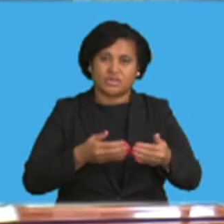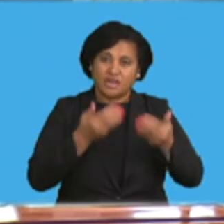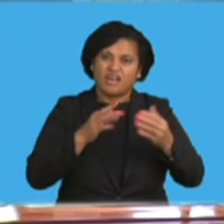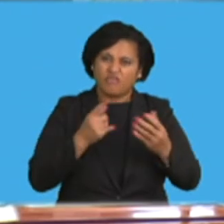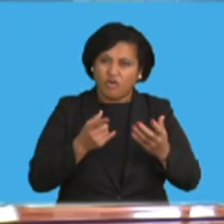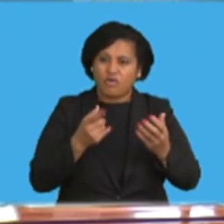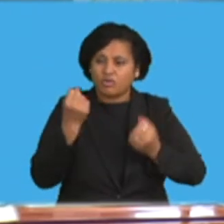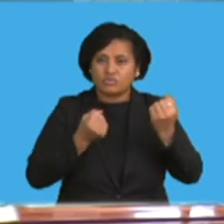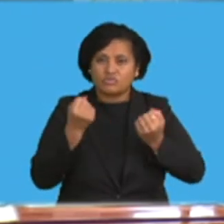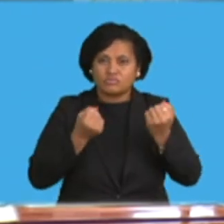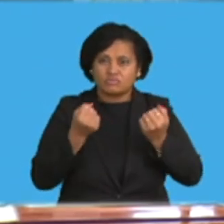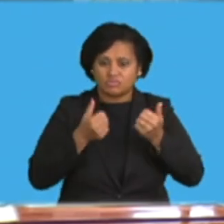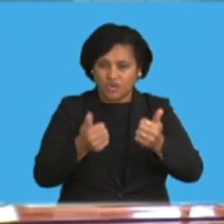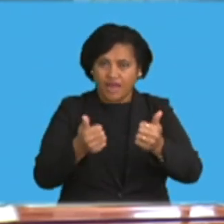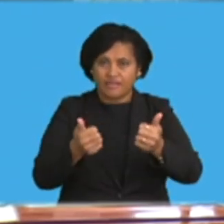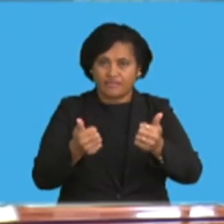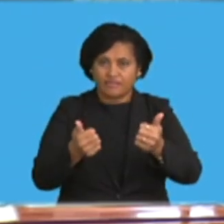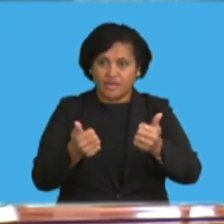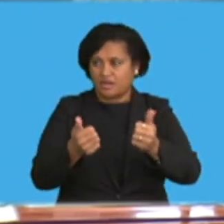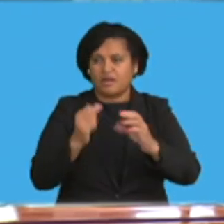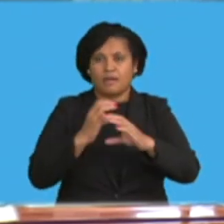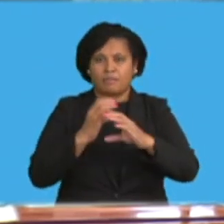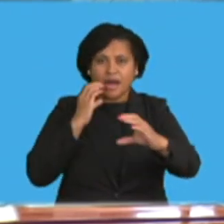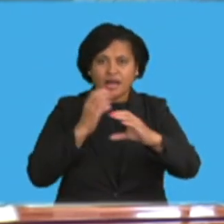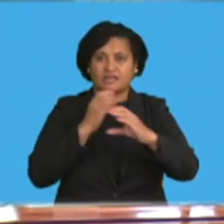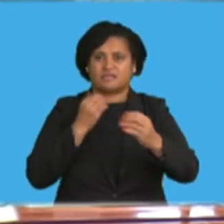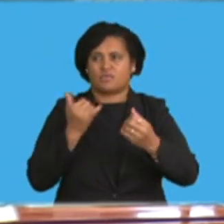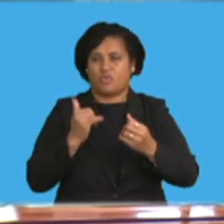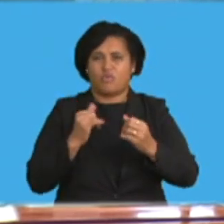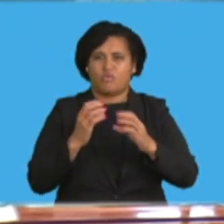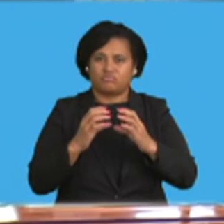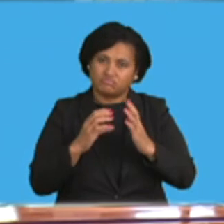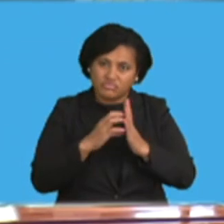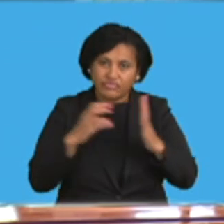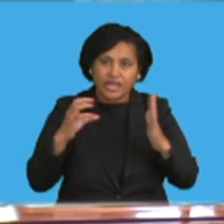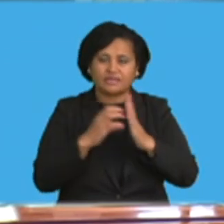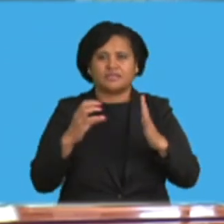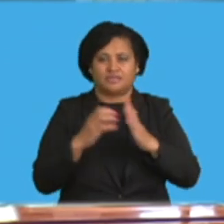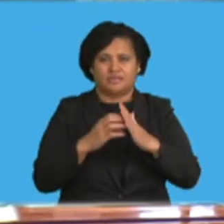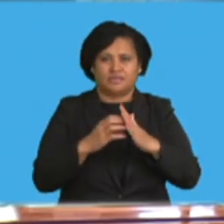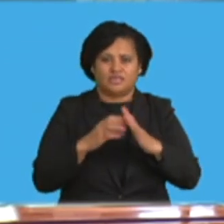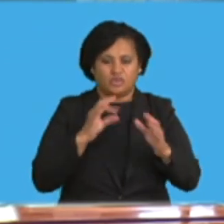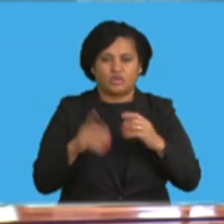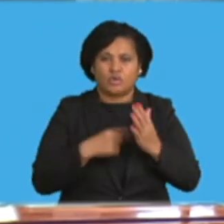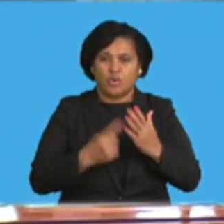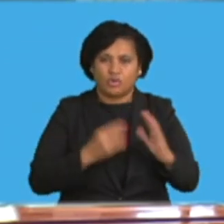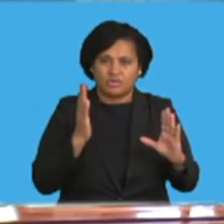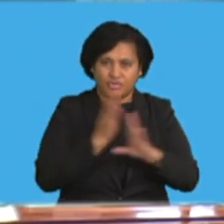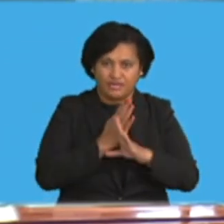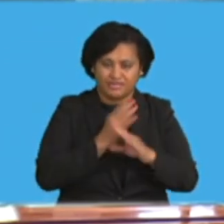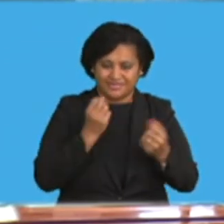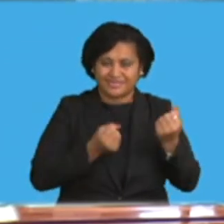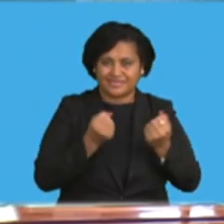and police mini and passengers buses. These to avoid recruiting upper class drivers in special